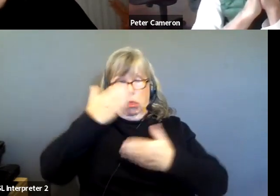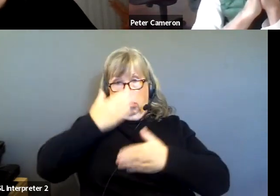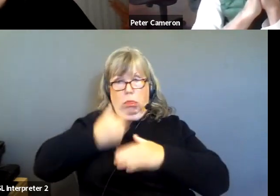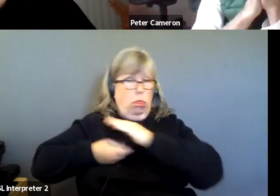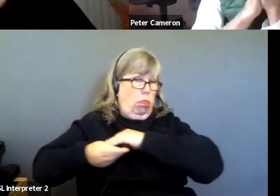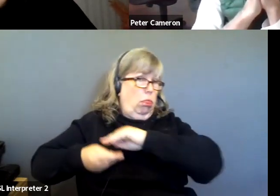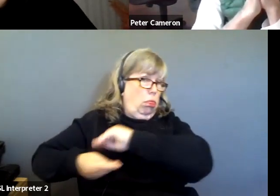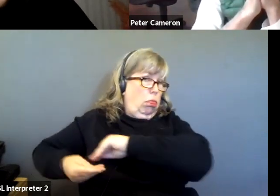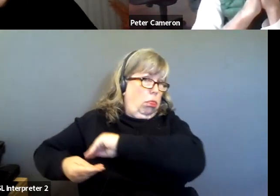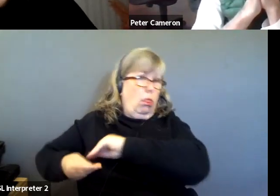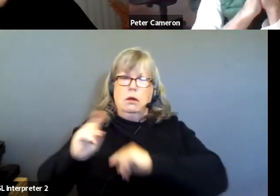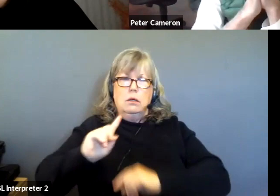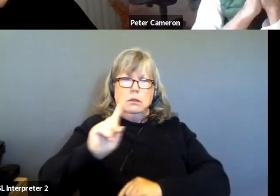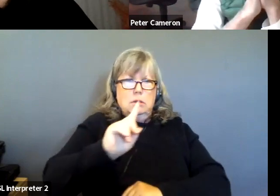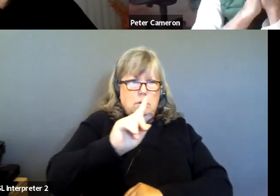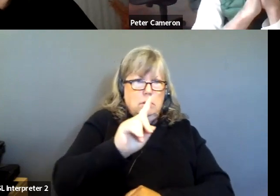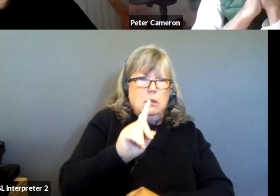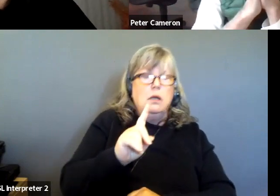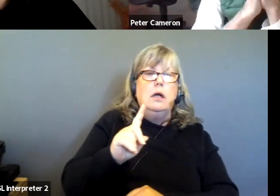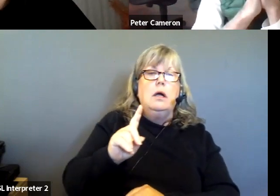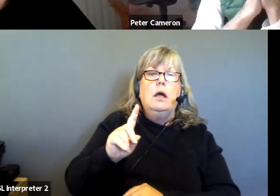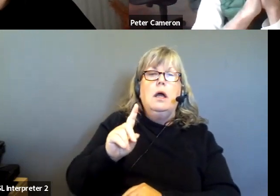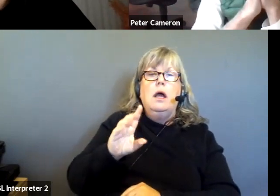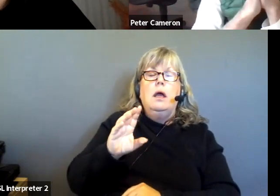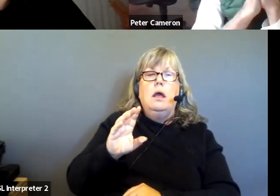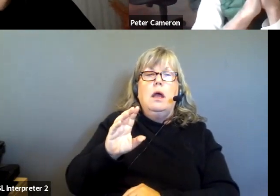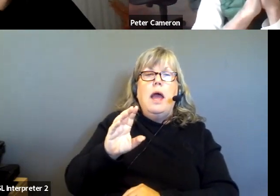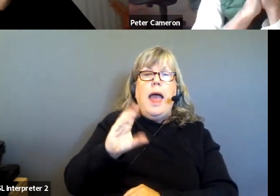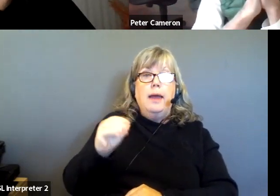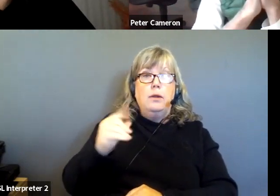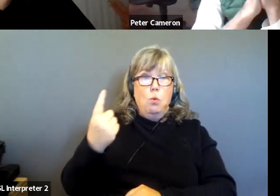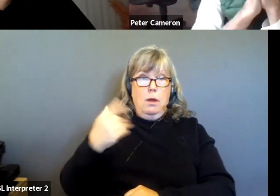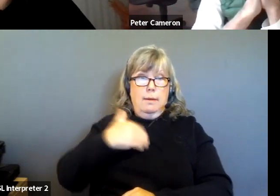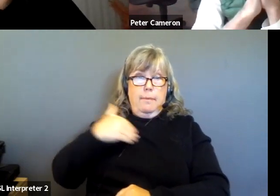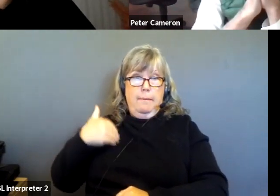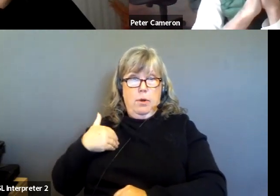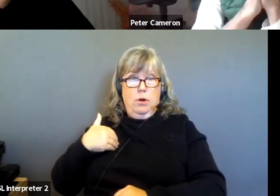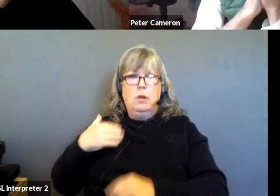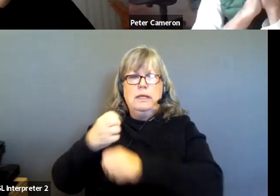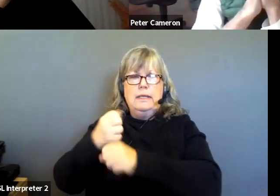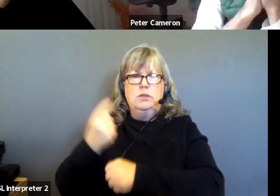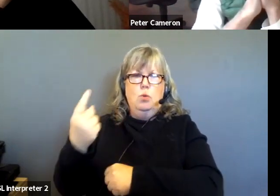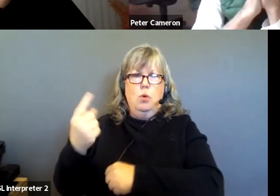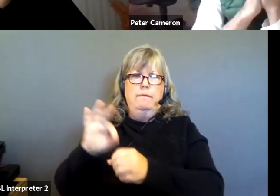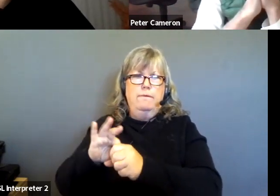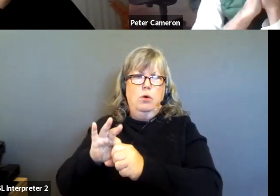Awesome. Any more questions for Peter? Comments?